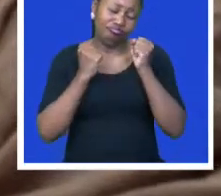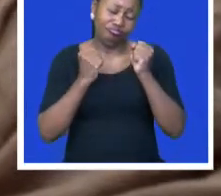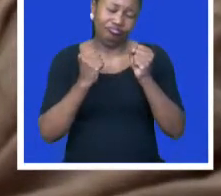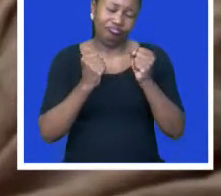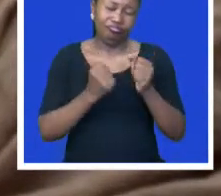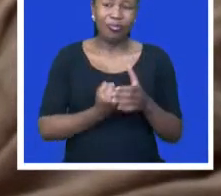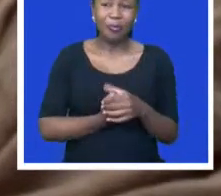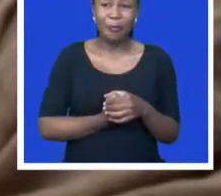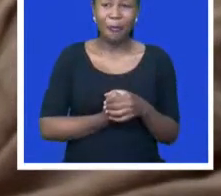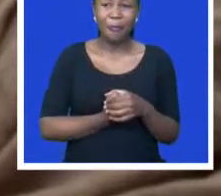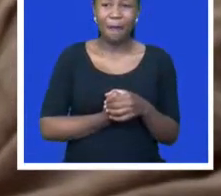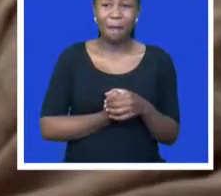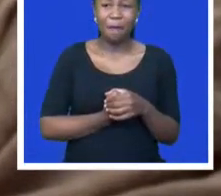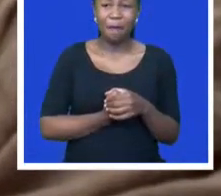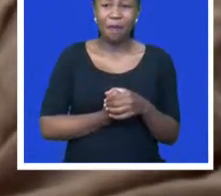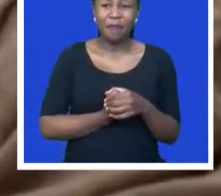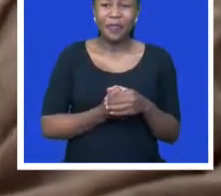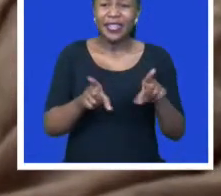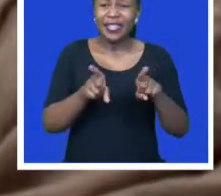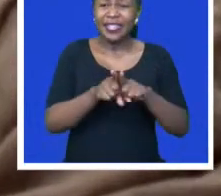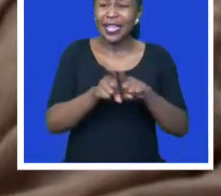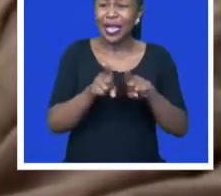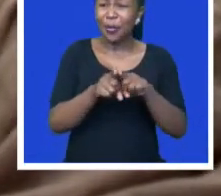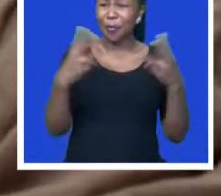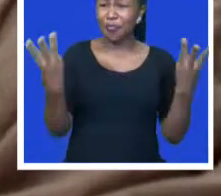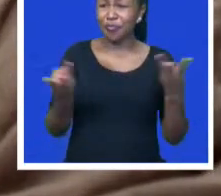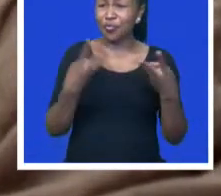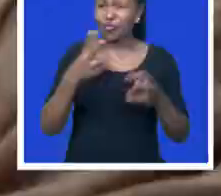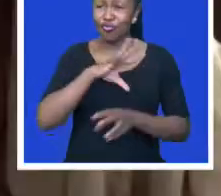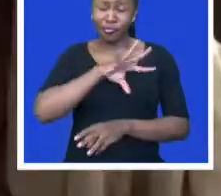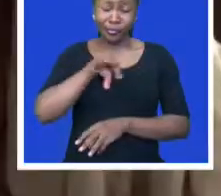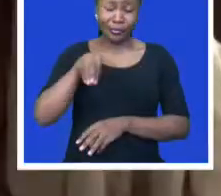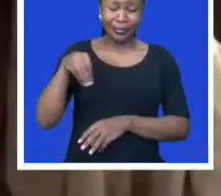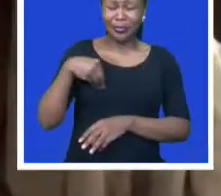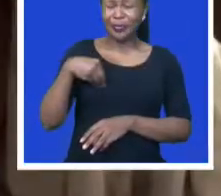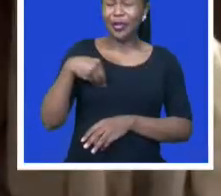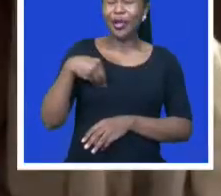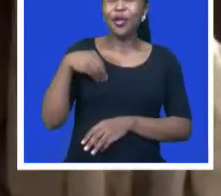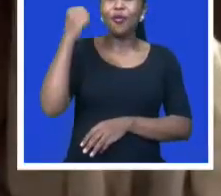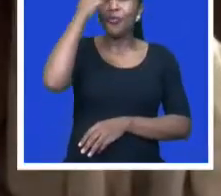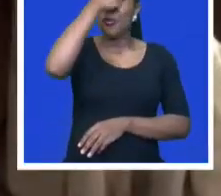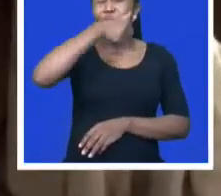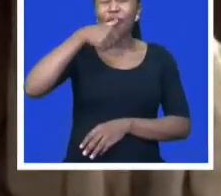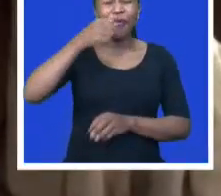He hath scattered the proud in the imagination of their hearts.